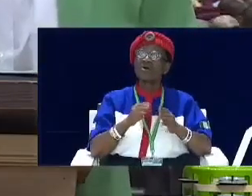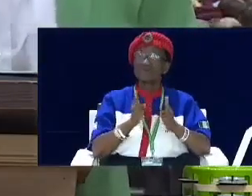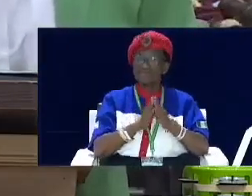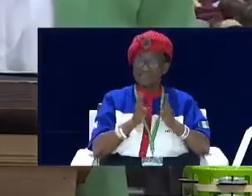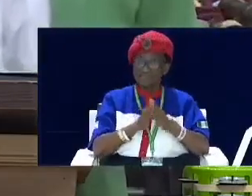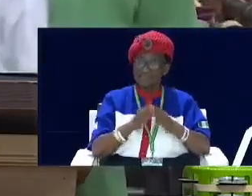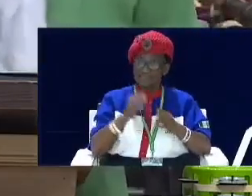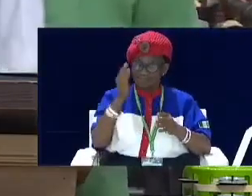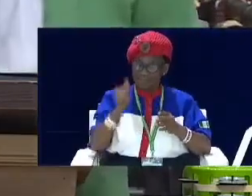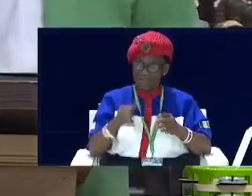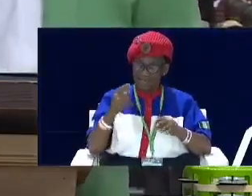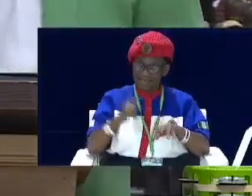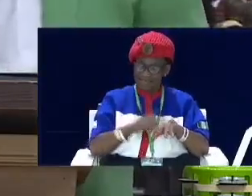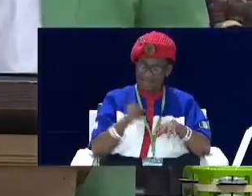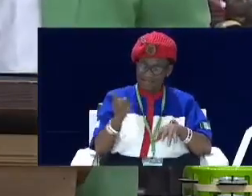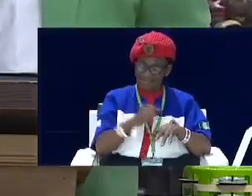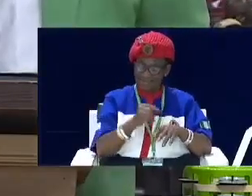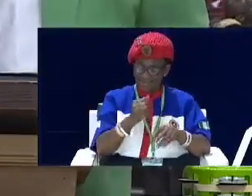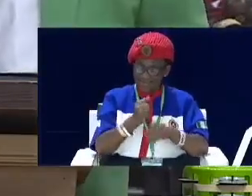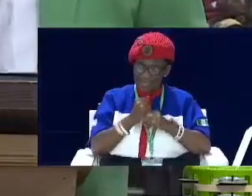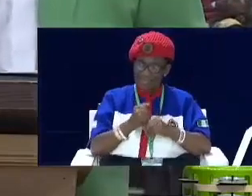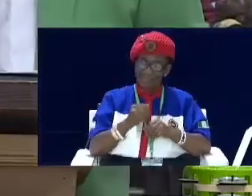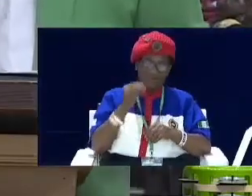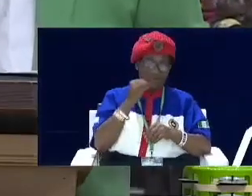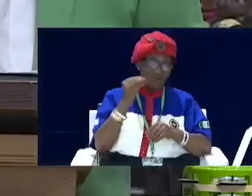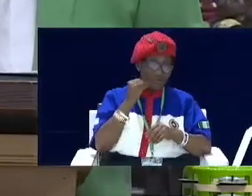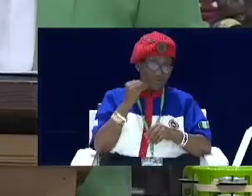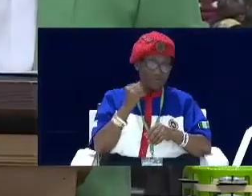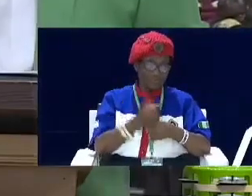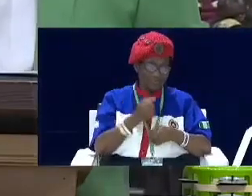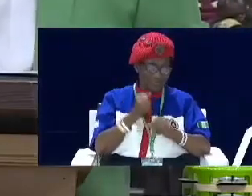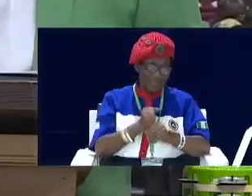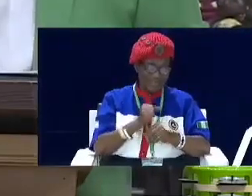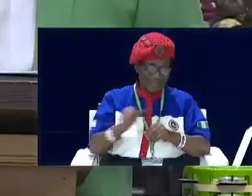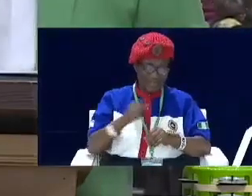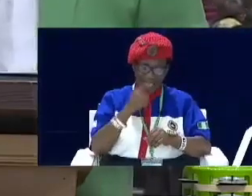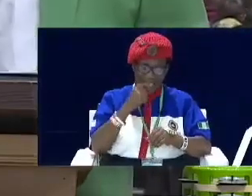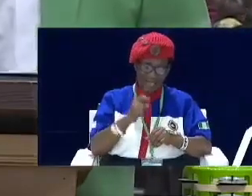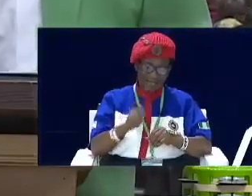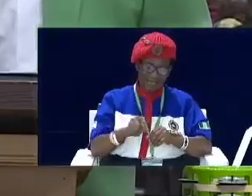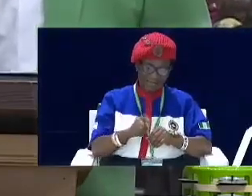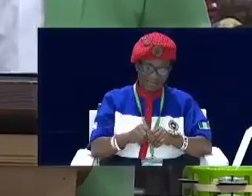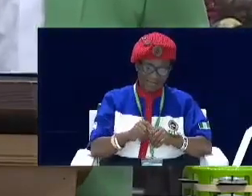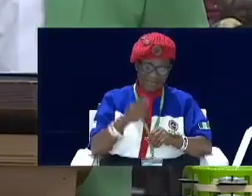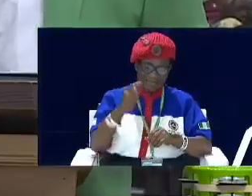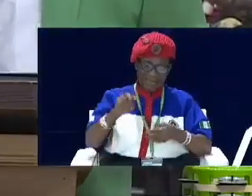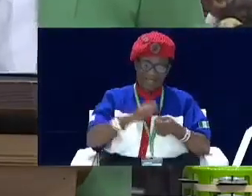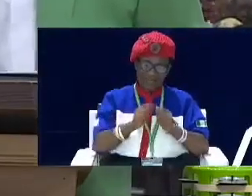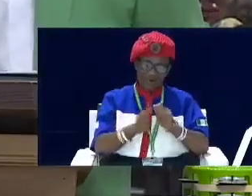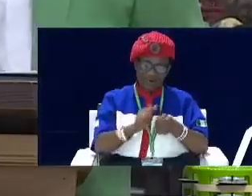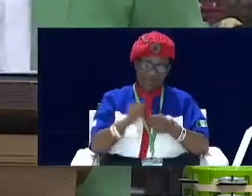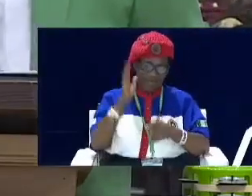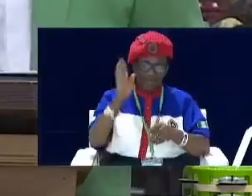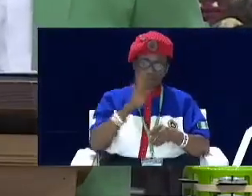and you make a decree, the problems will be over.